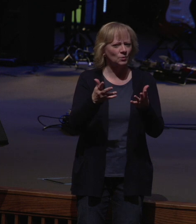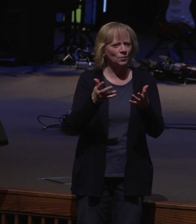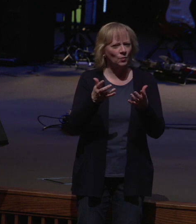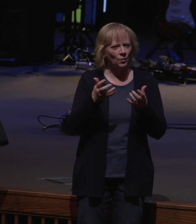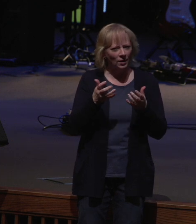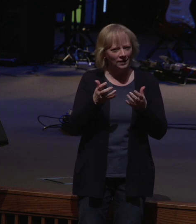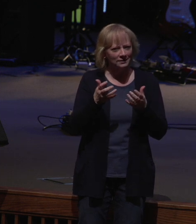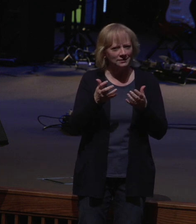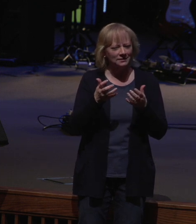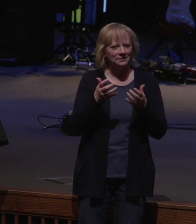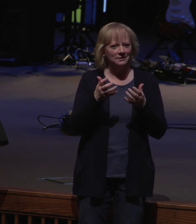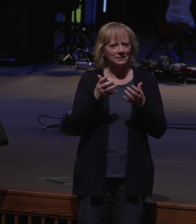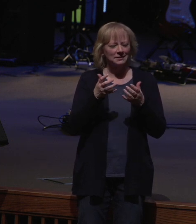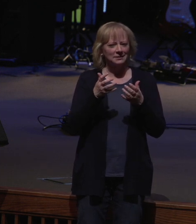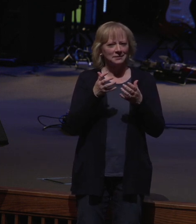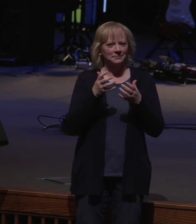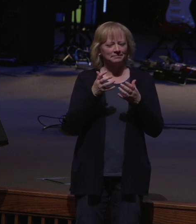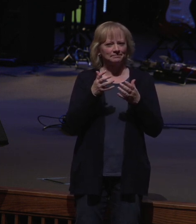do you want to be all in?